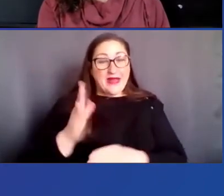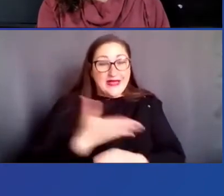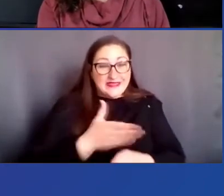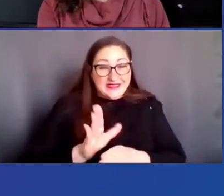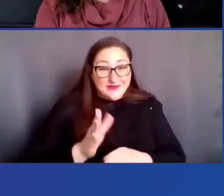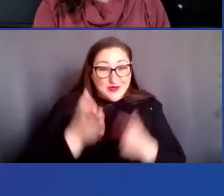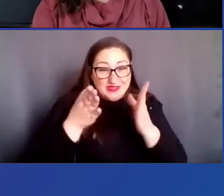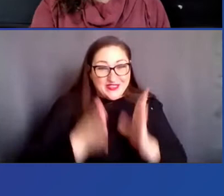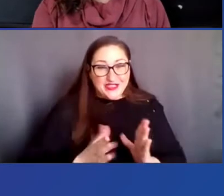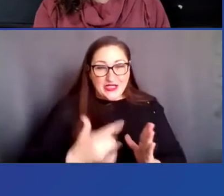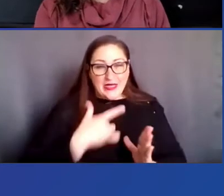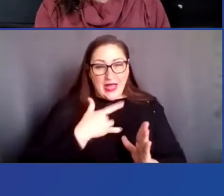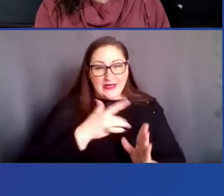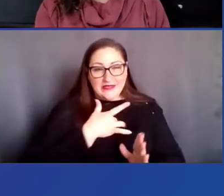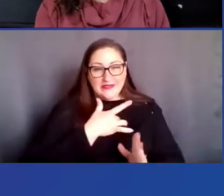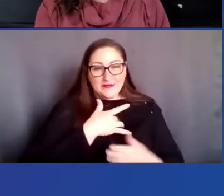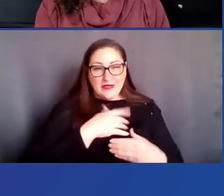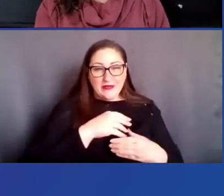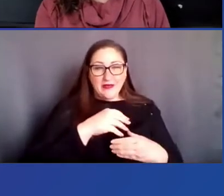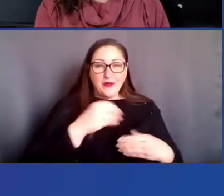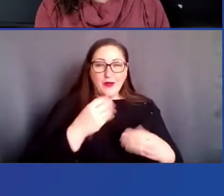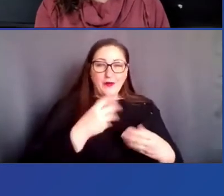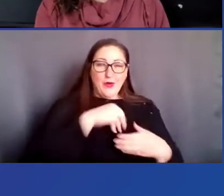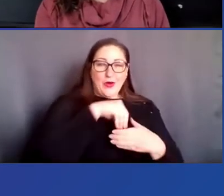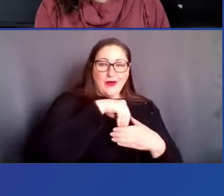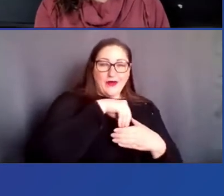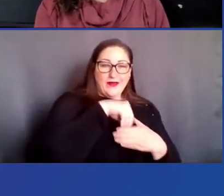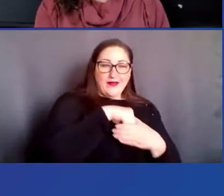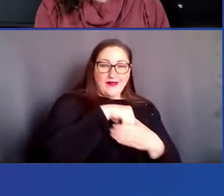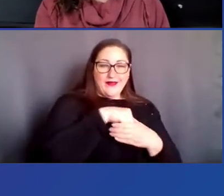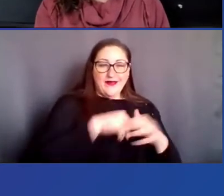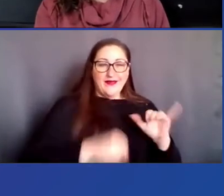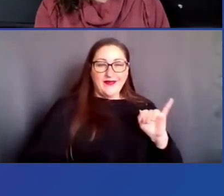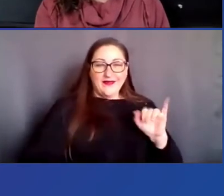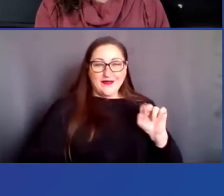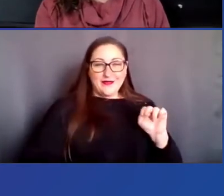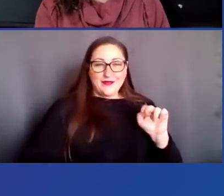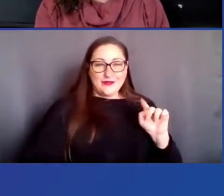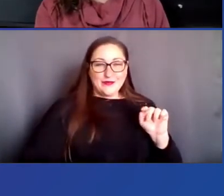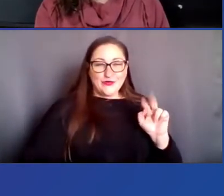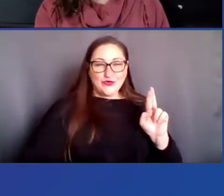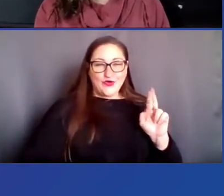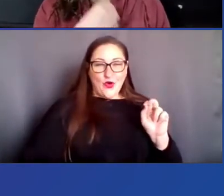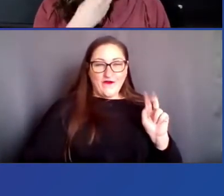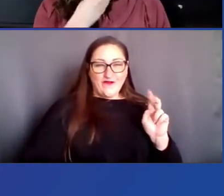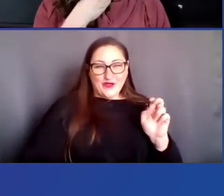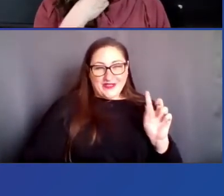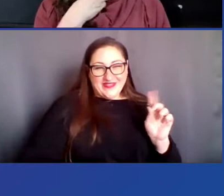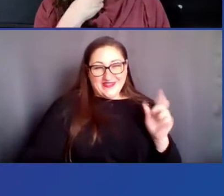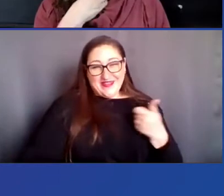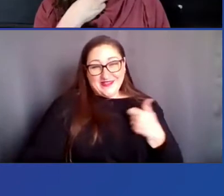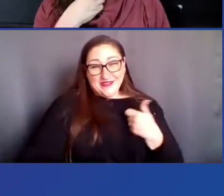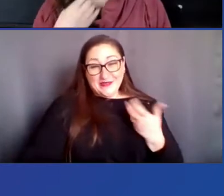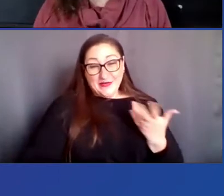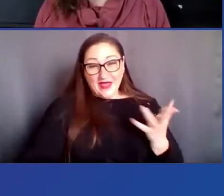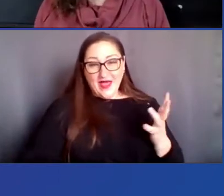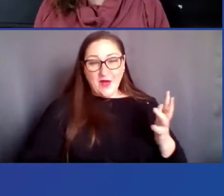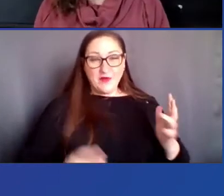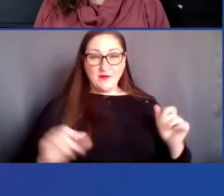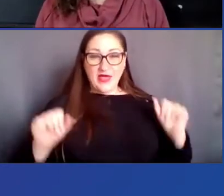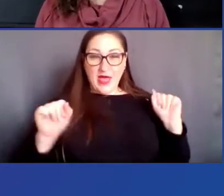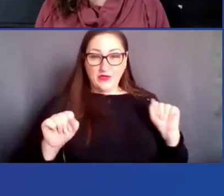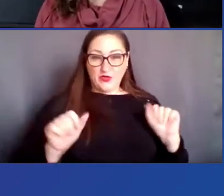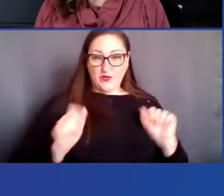qualities heavily, and so it's like being able to be that person, but still